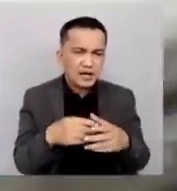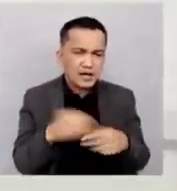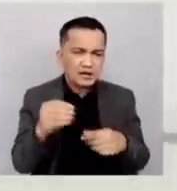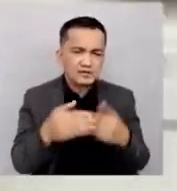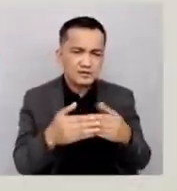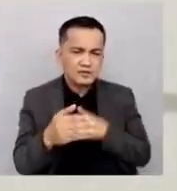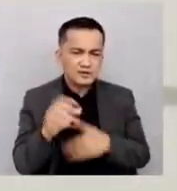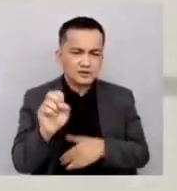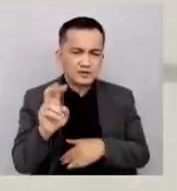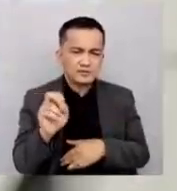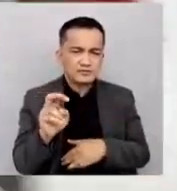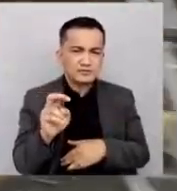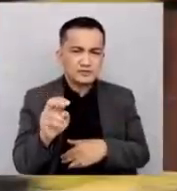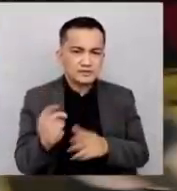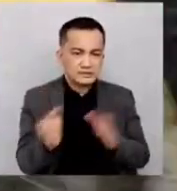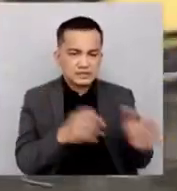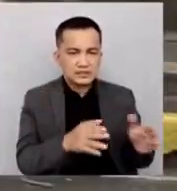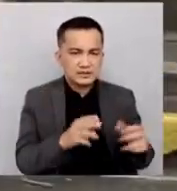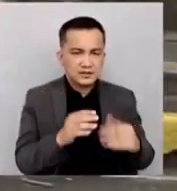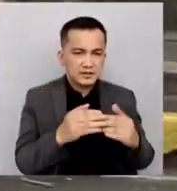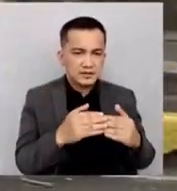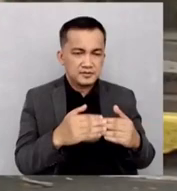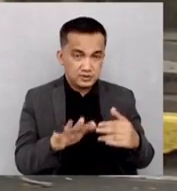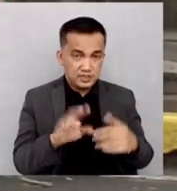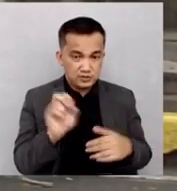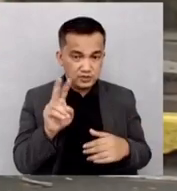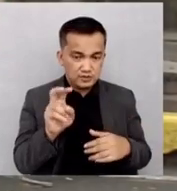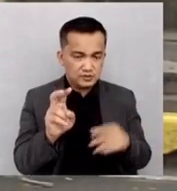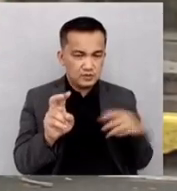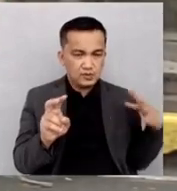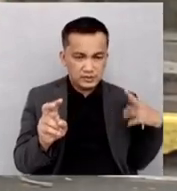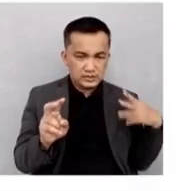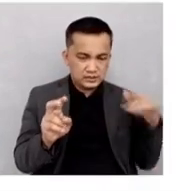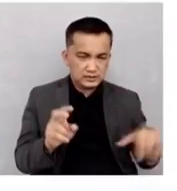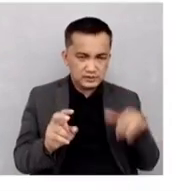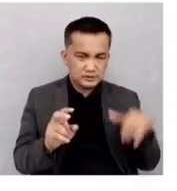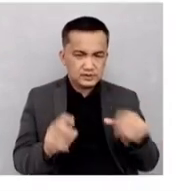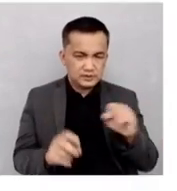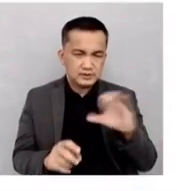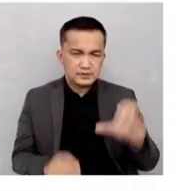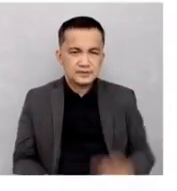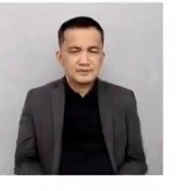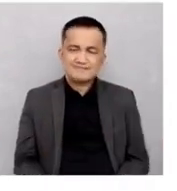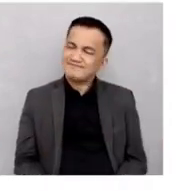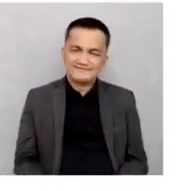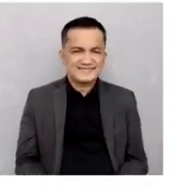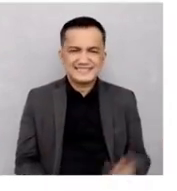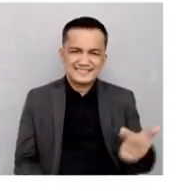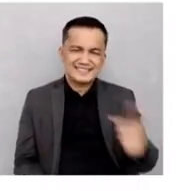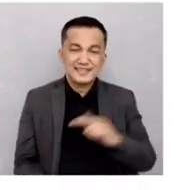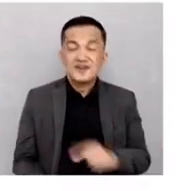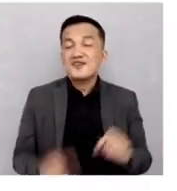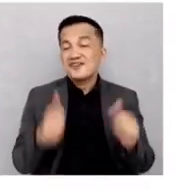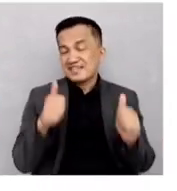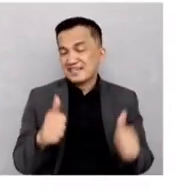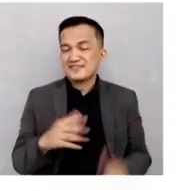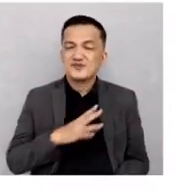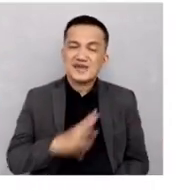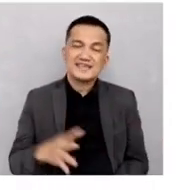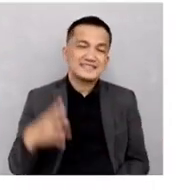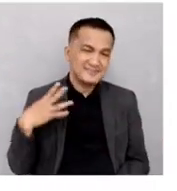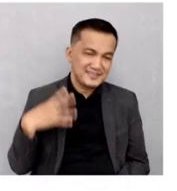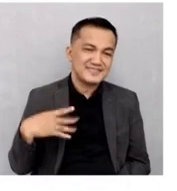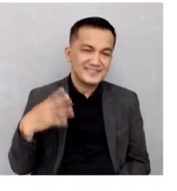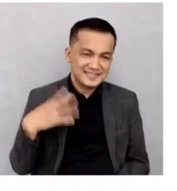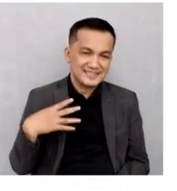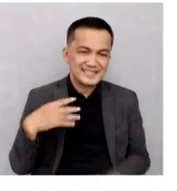But then again, it's past 12 now, and we are still waiting here at the Supreme Court. Carmina? All right. And we wait along all the